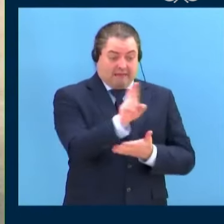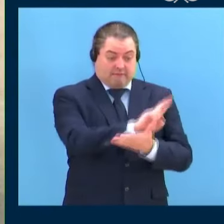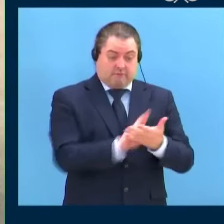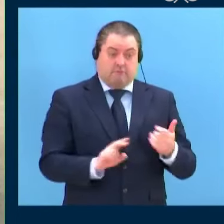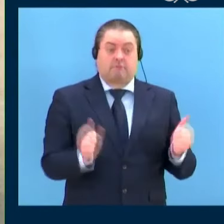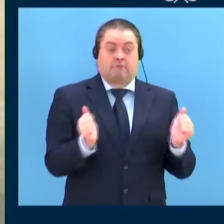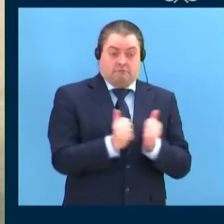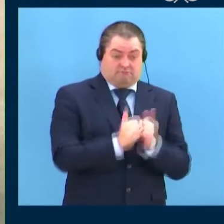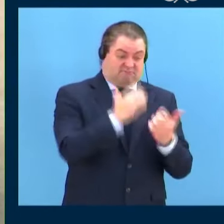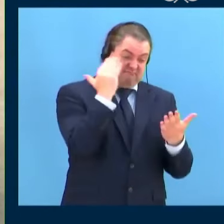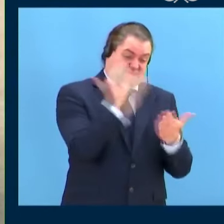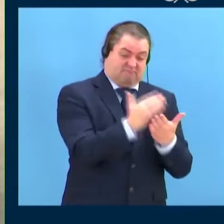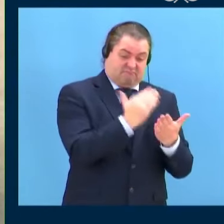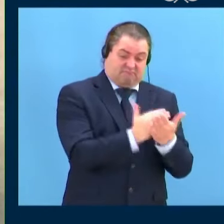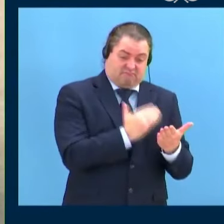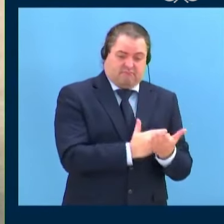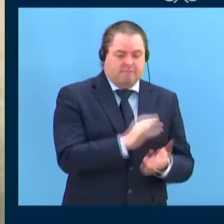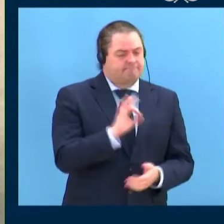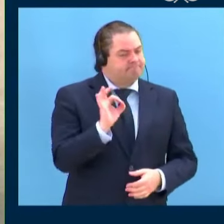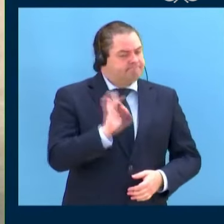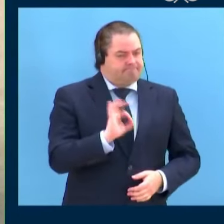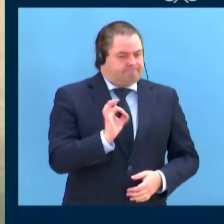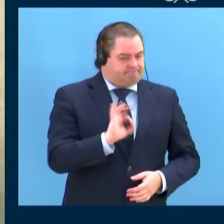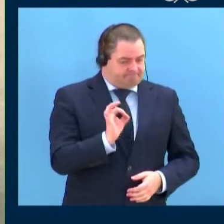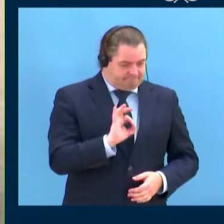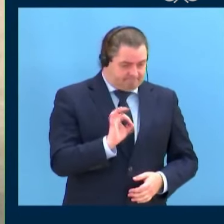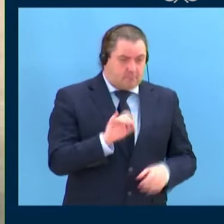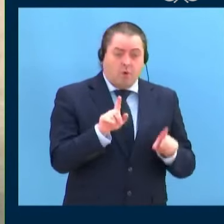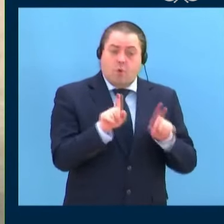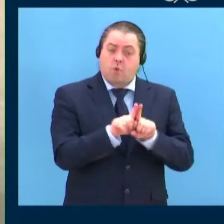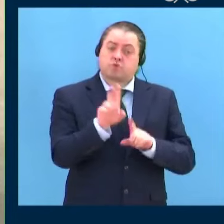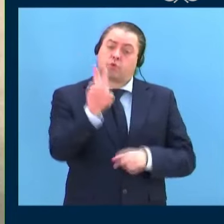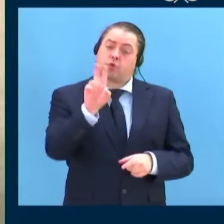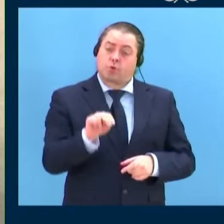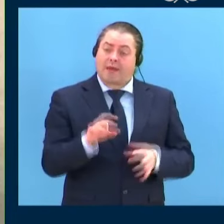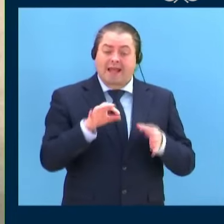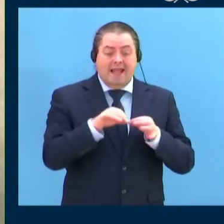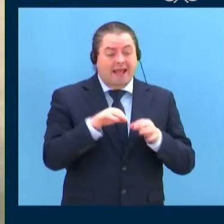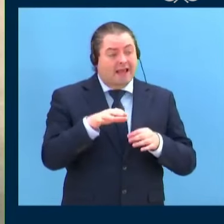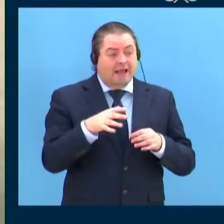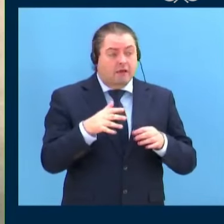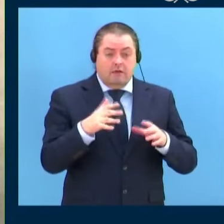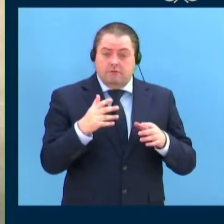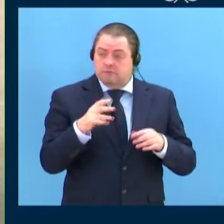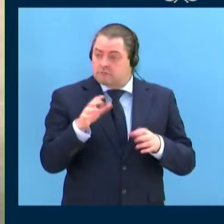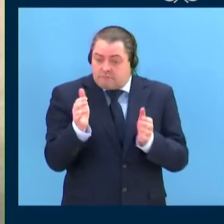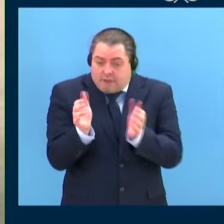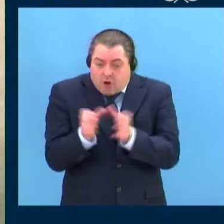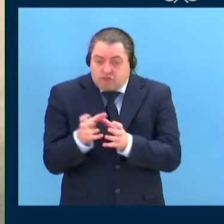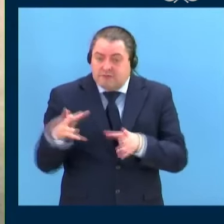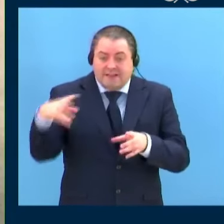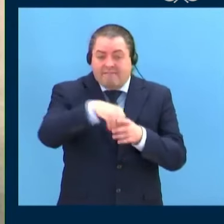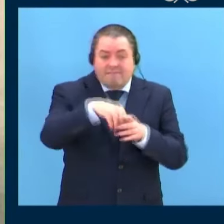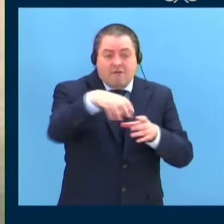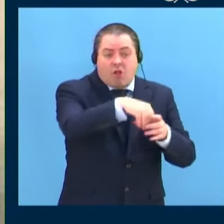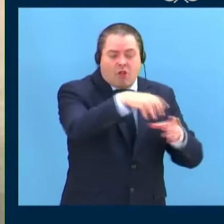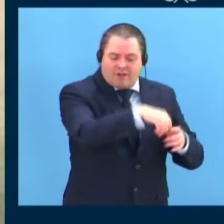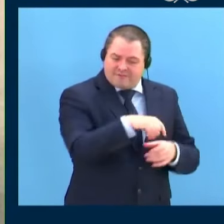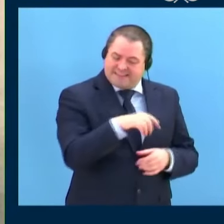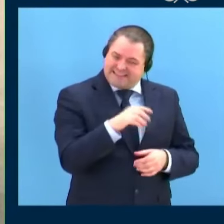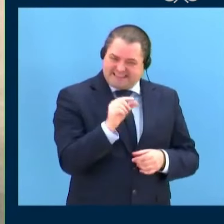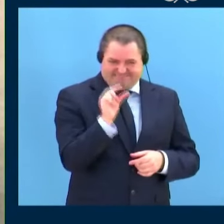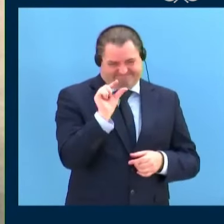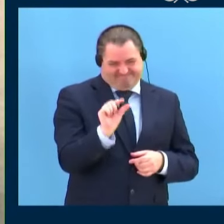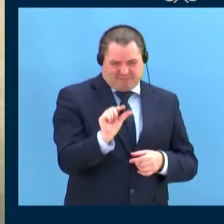also a fundamental structural problem at the UN regarding spaces for minority participation. The UN's